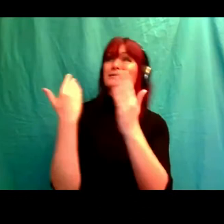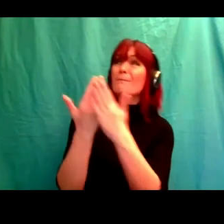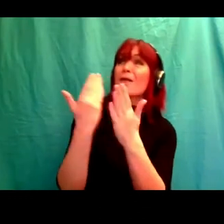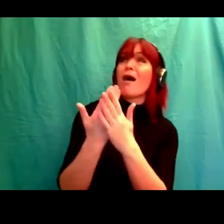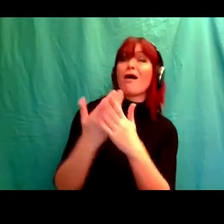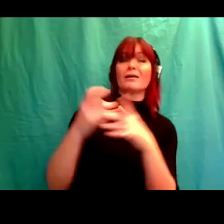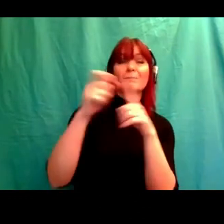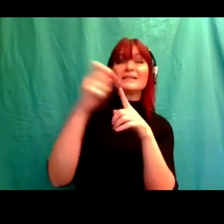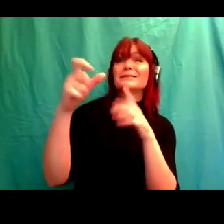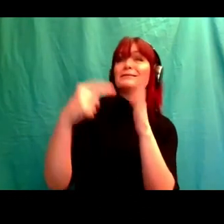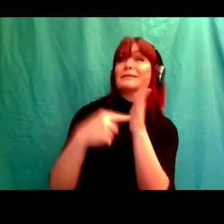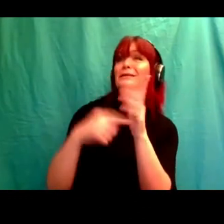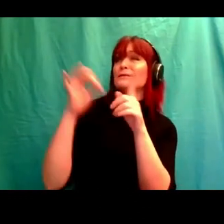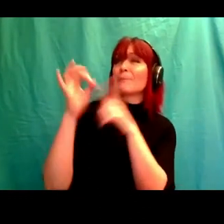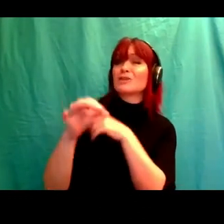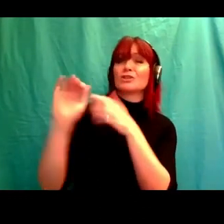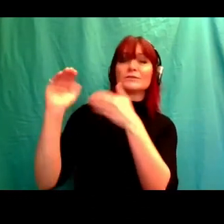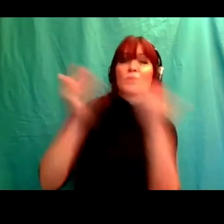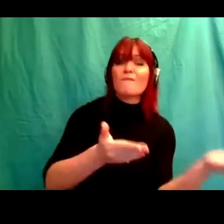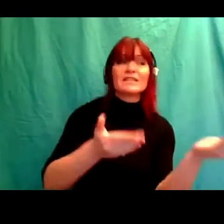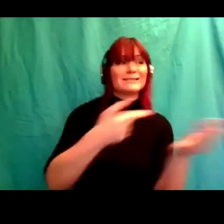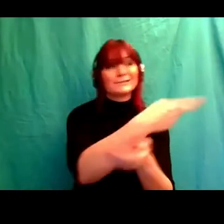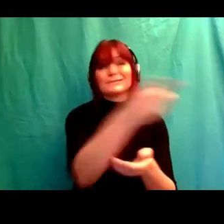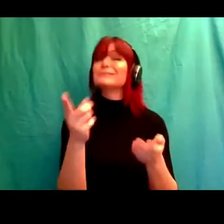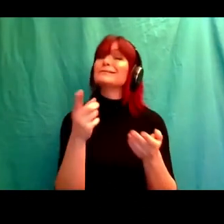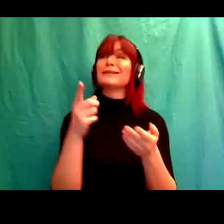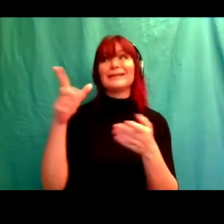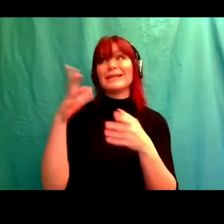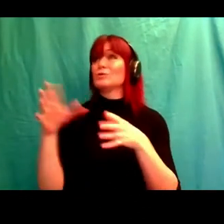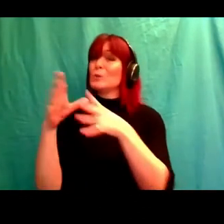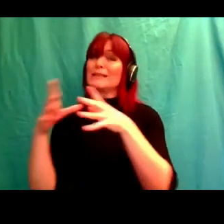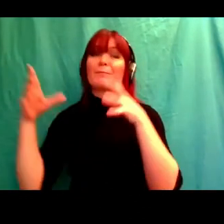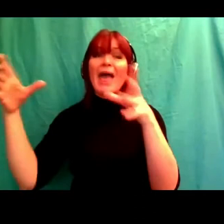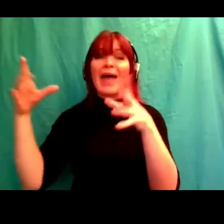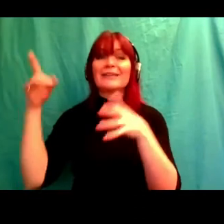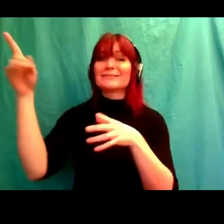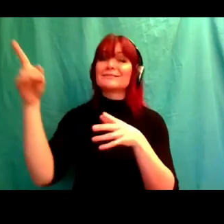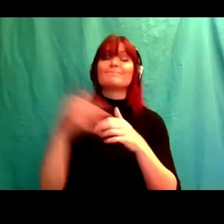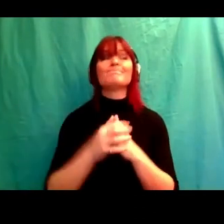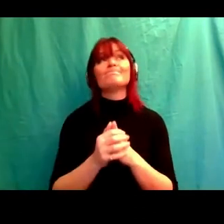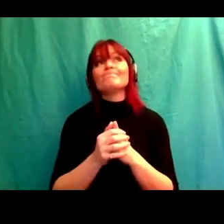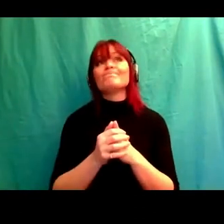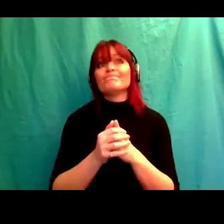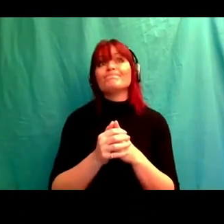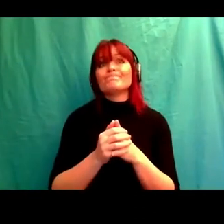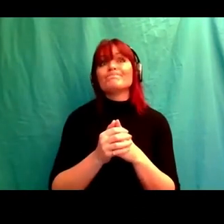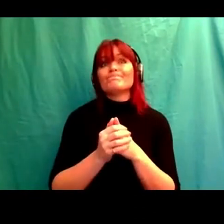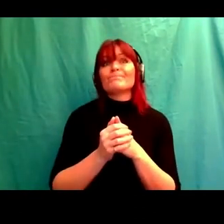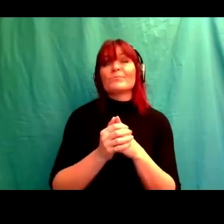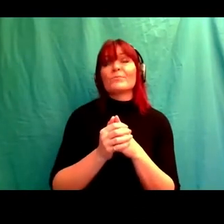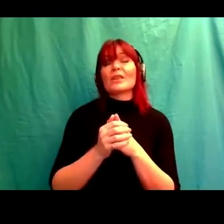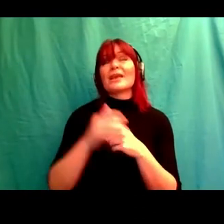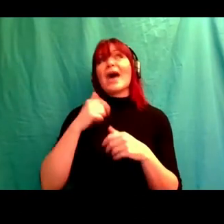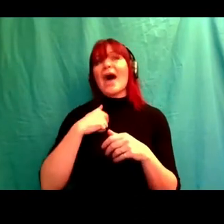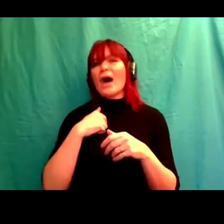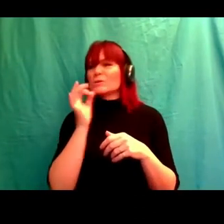specialist services that the service is going to need to expand to meet. So I think that's really important. I was actually going to potentially ask Siva